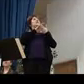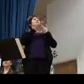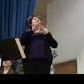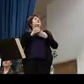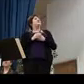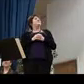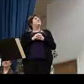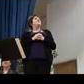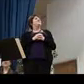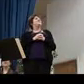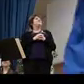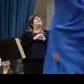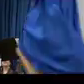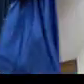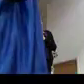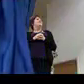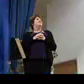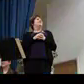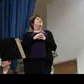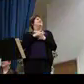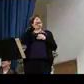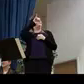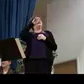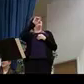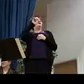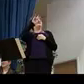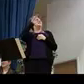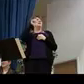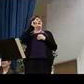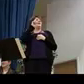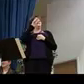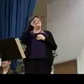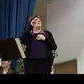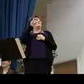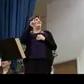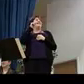Dental Hygiene. Jessica Elbert, Associate of Applied Science,